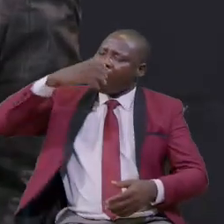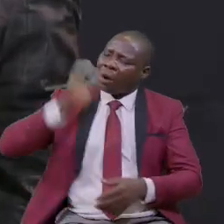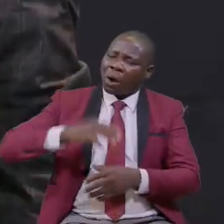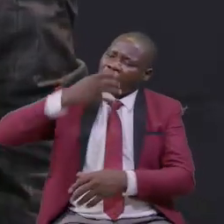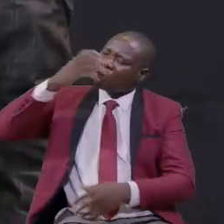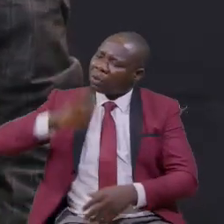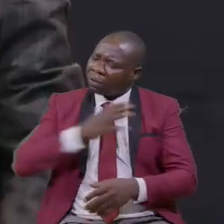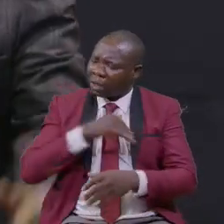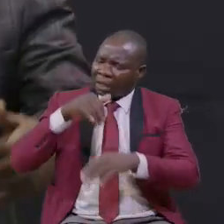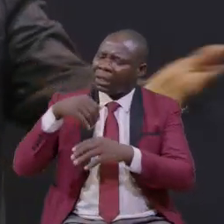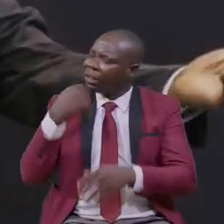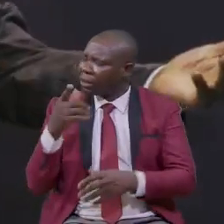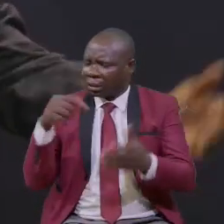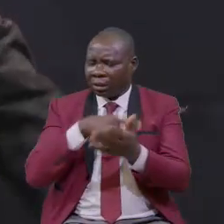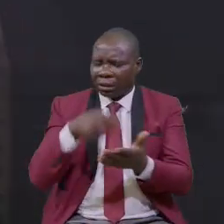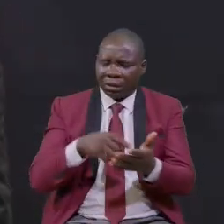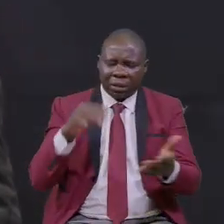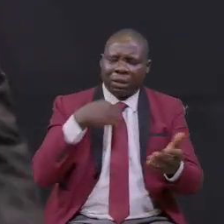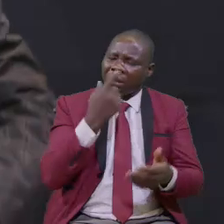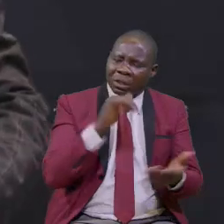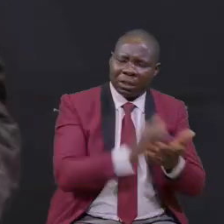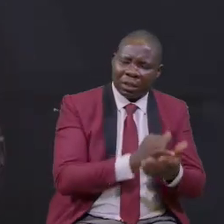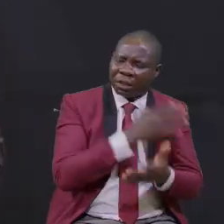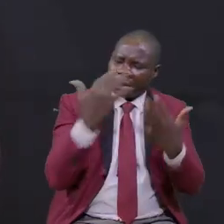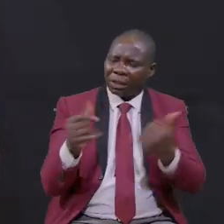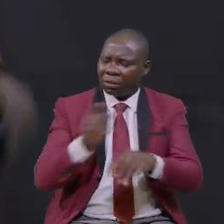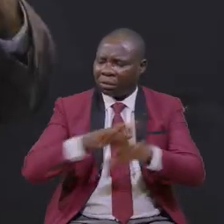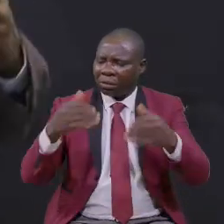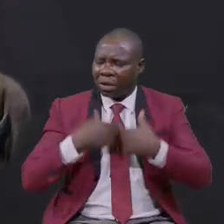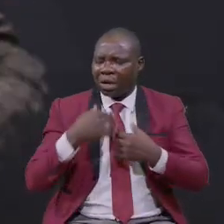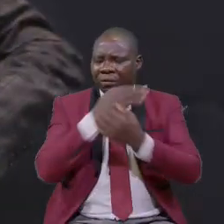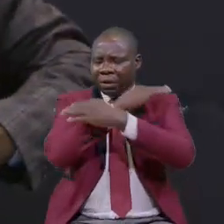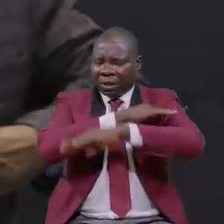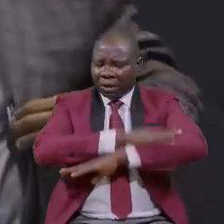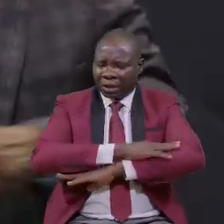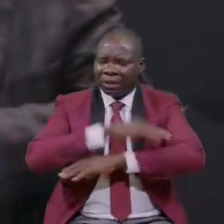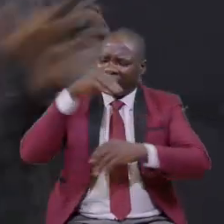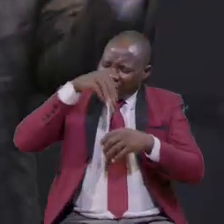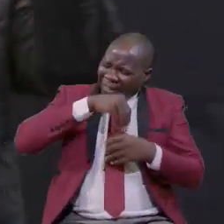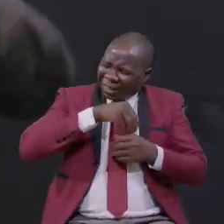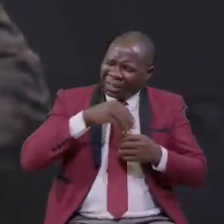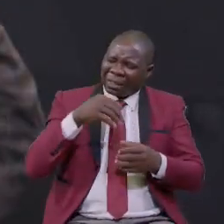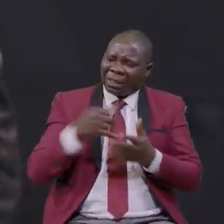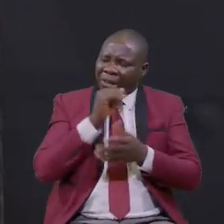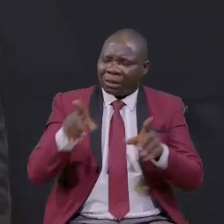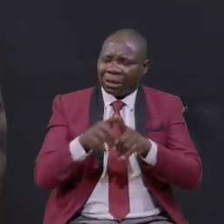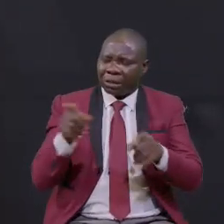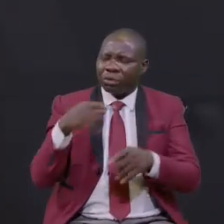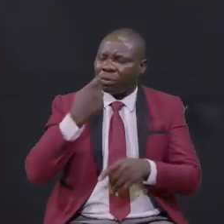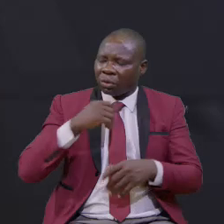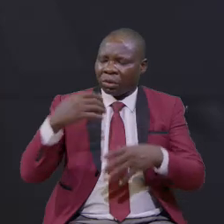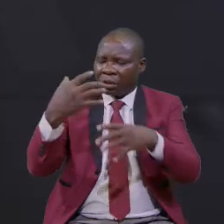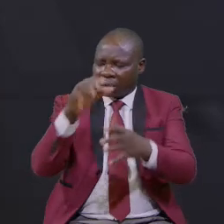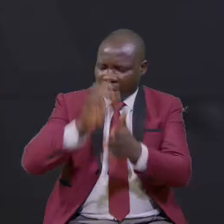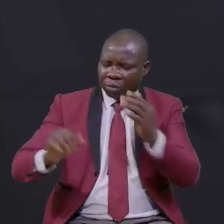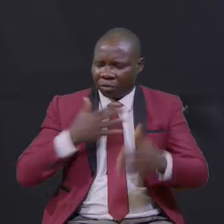sent this and that, and now you don't have rest internally. It's like you should remove your clothes and, you know, run about.